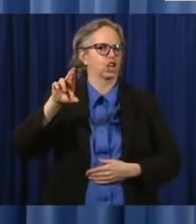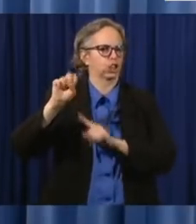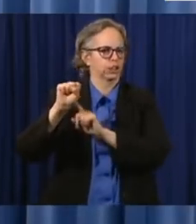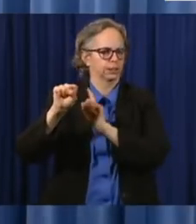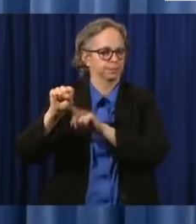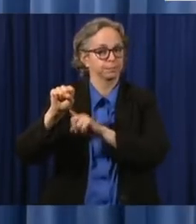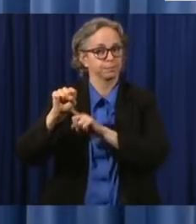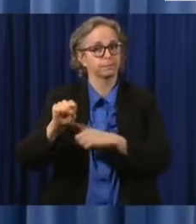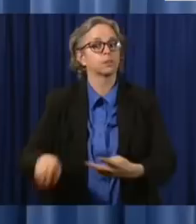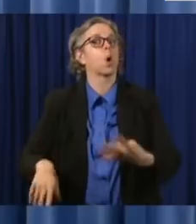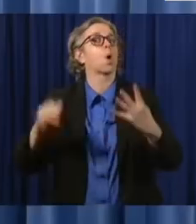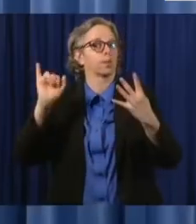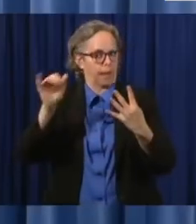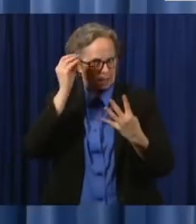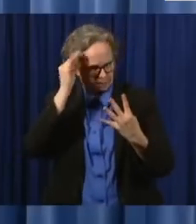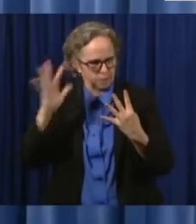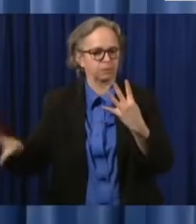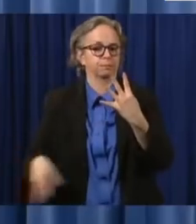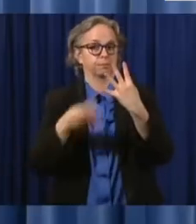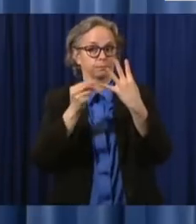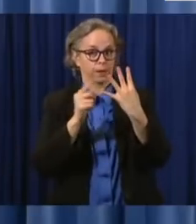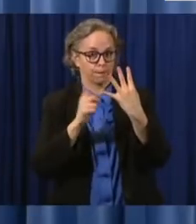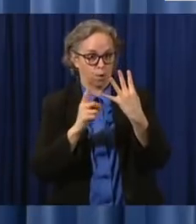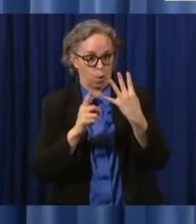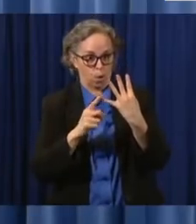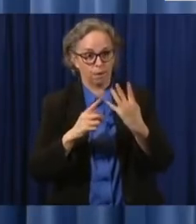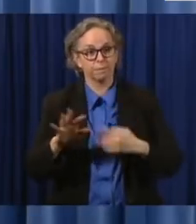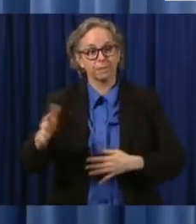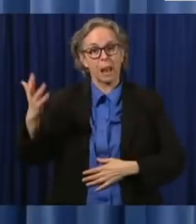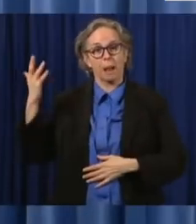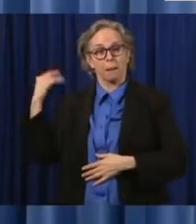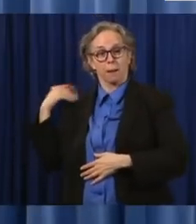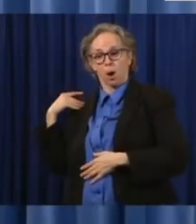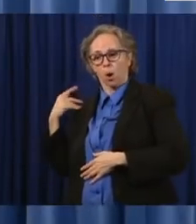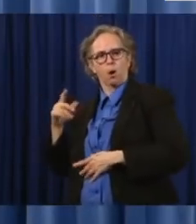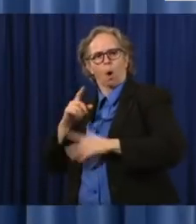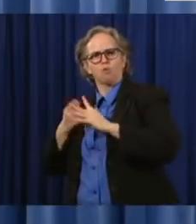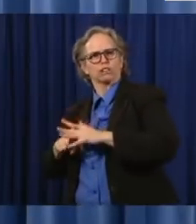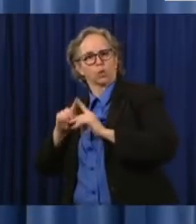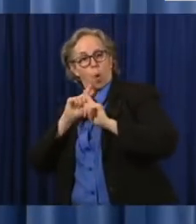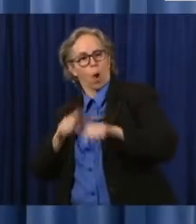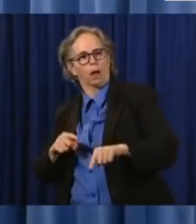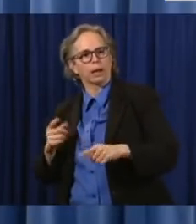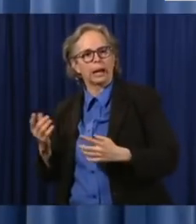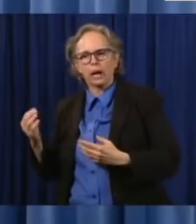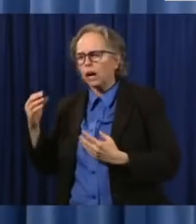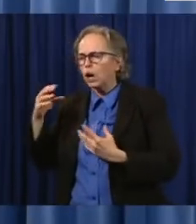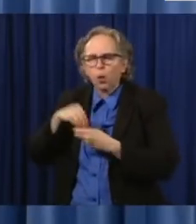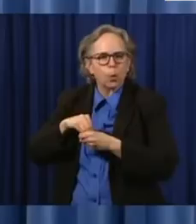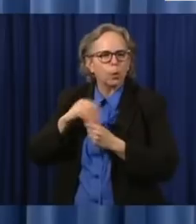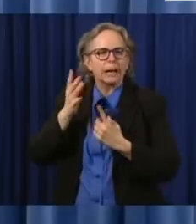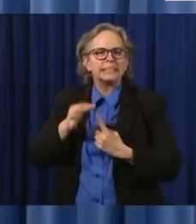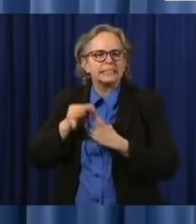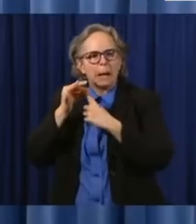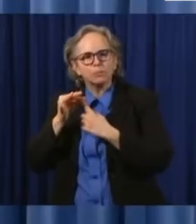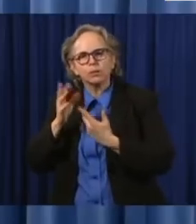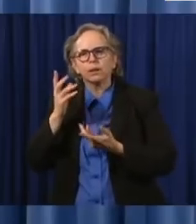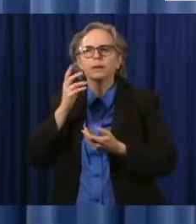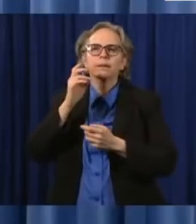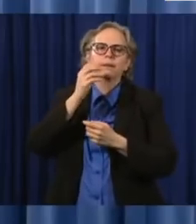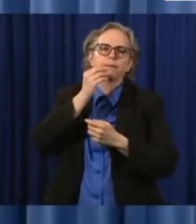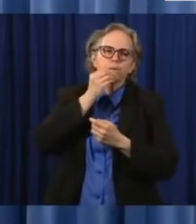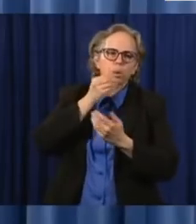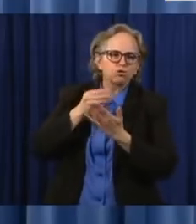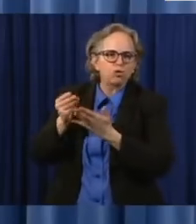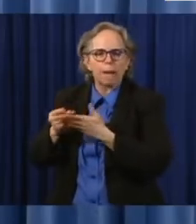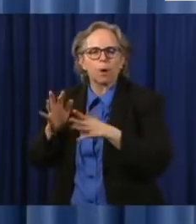pharmacy, checking on elderly relatives, attending funerals, weddings, church services, walking in a park,